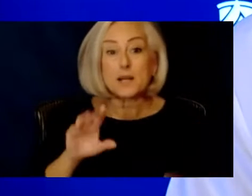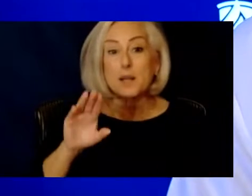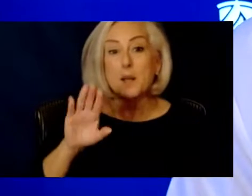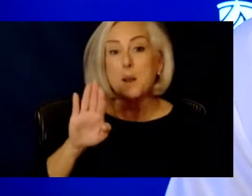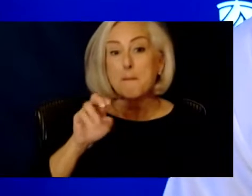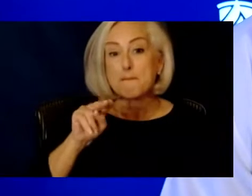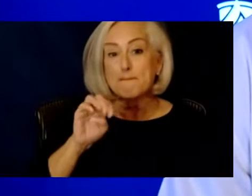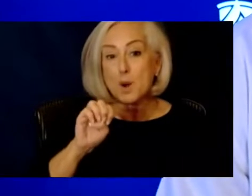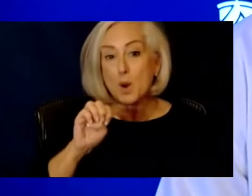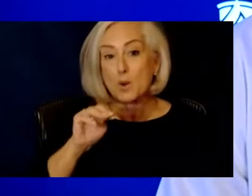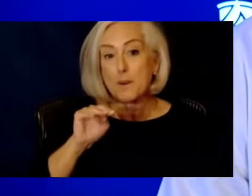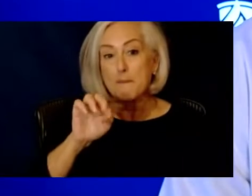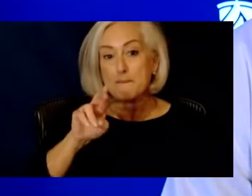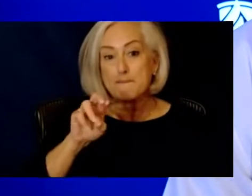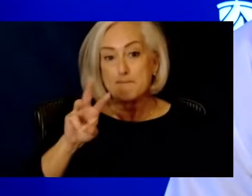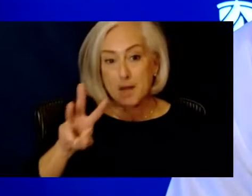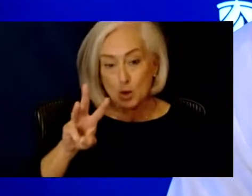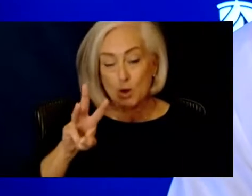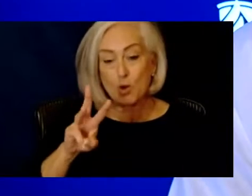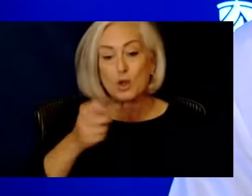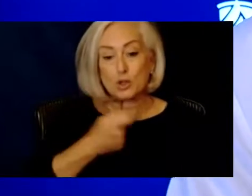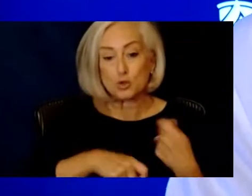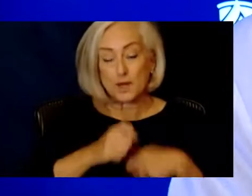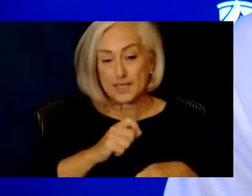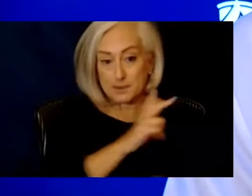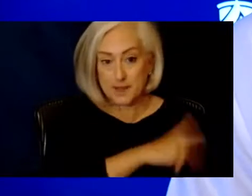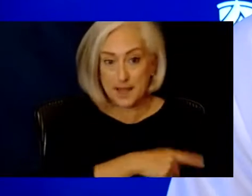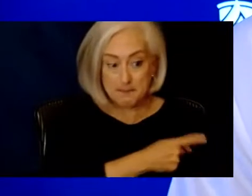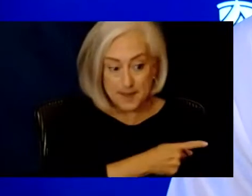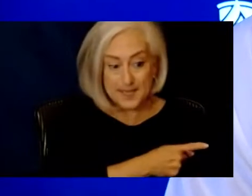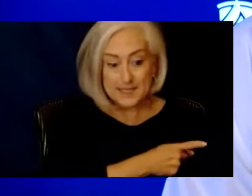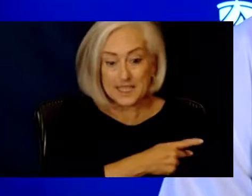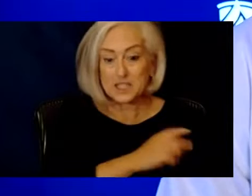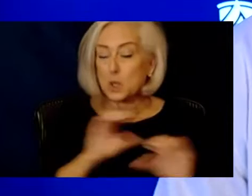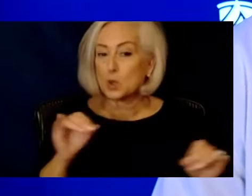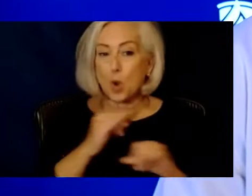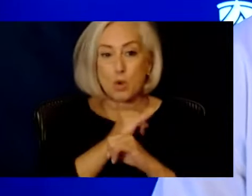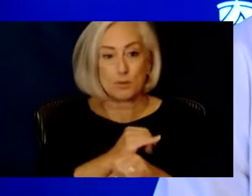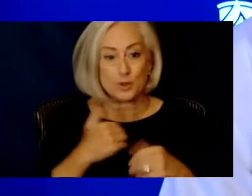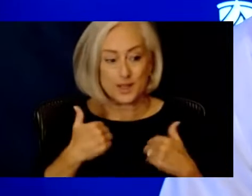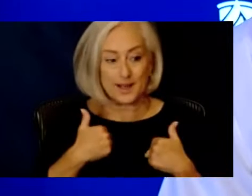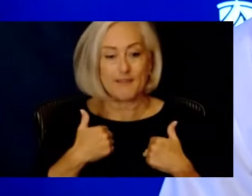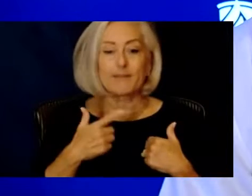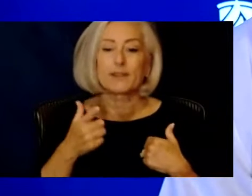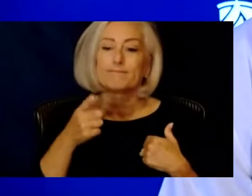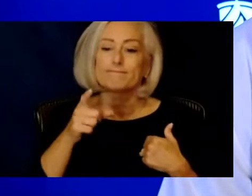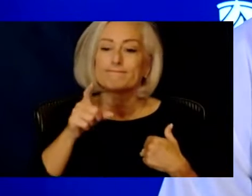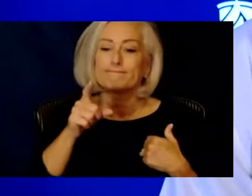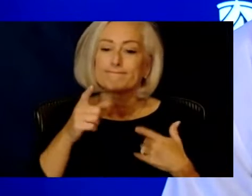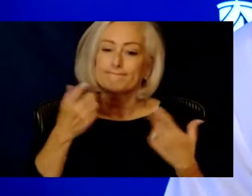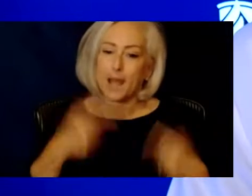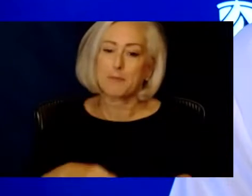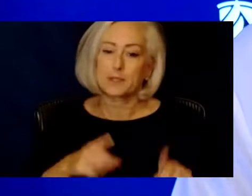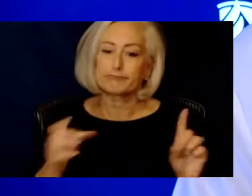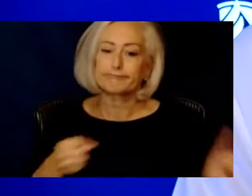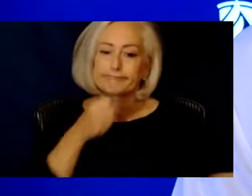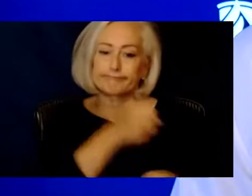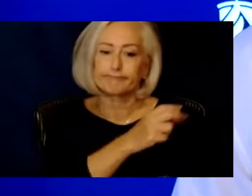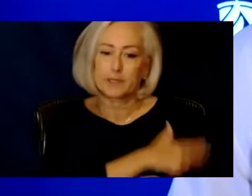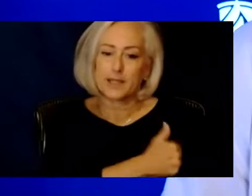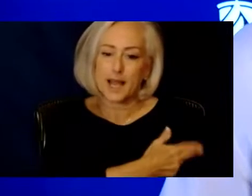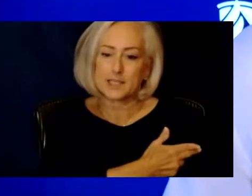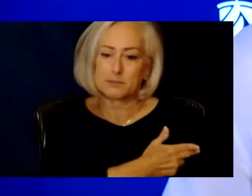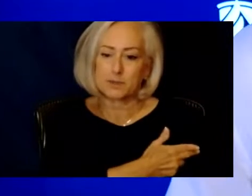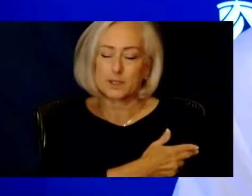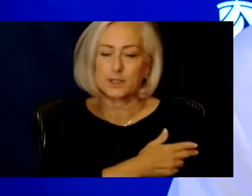all, we did see a fair number of those in the hospital this year as well. So there continued to be circulation. I don't know how